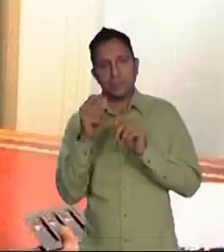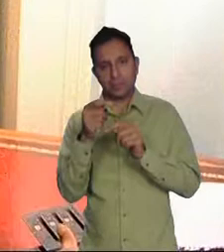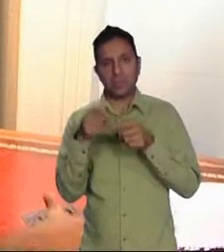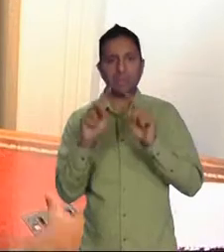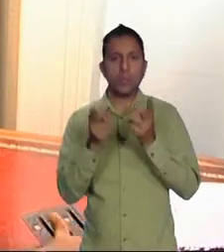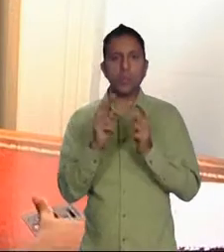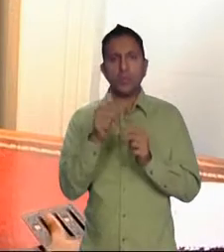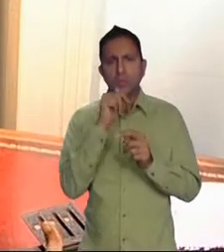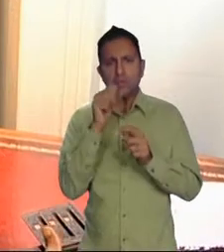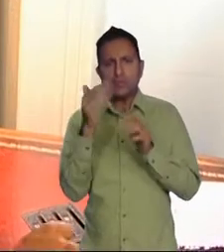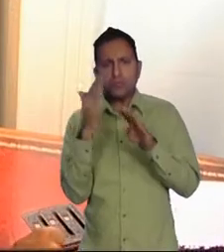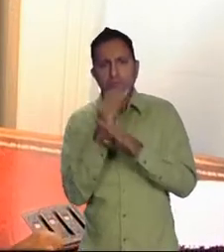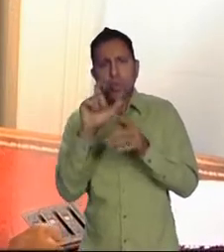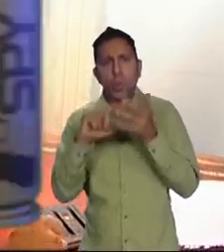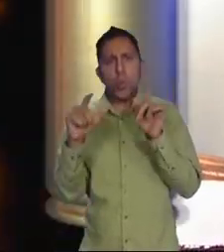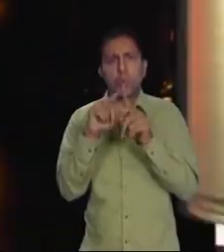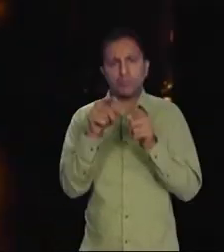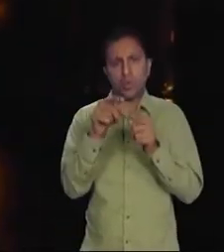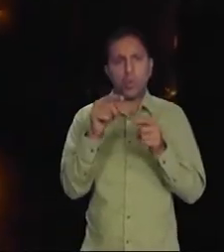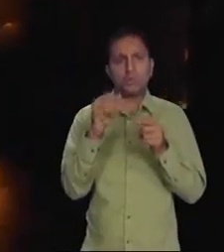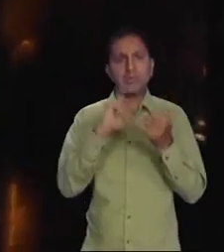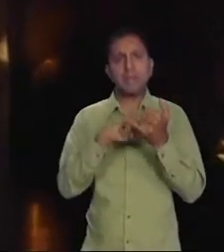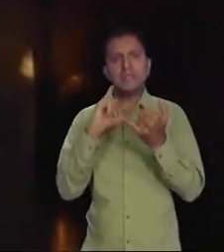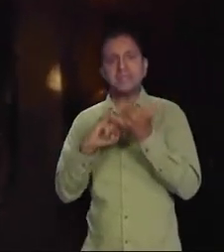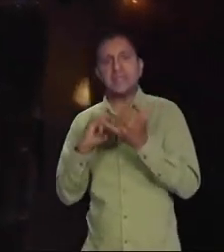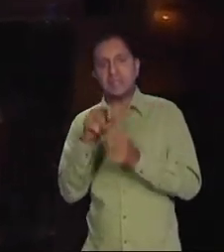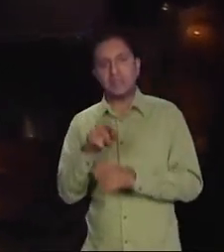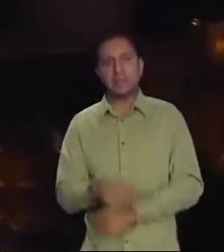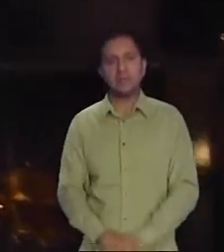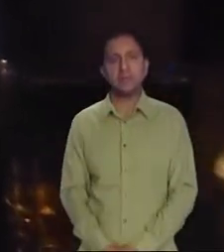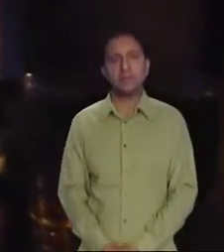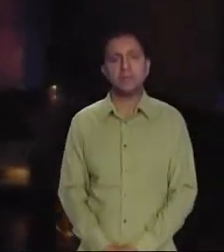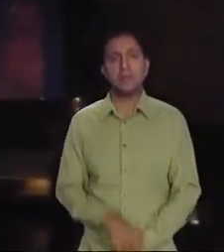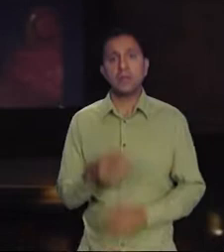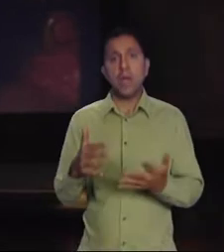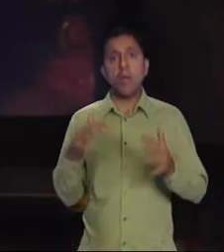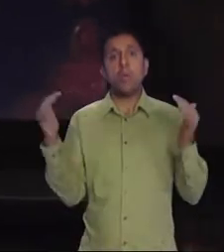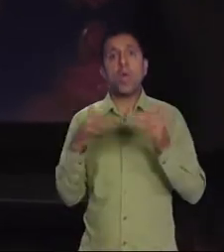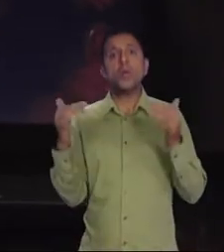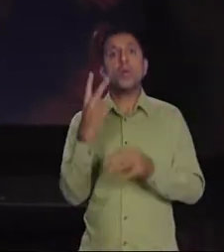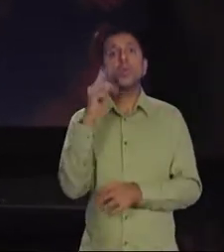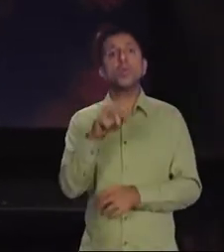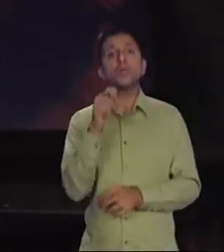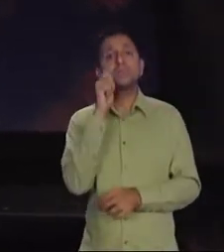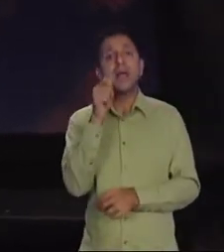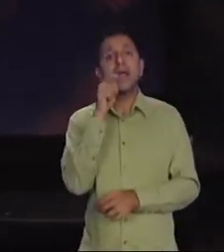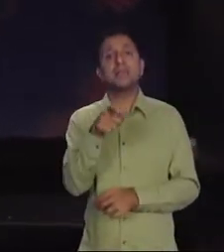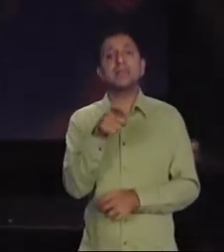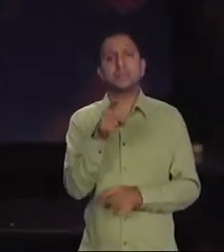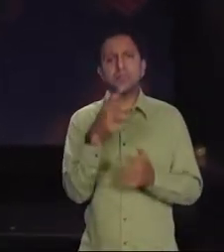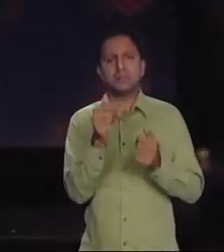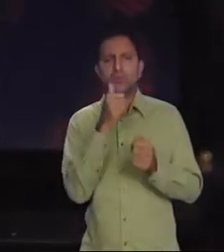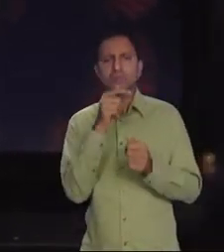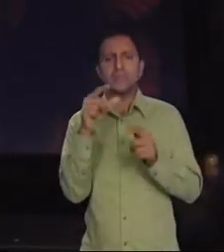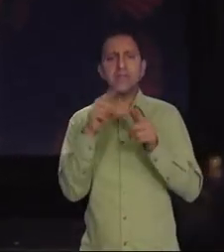with expert Simon Singh. Now, World War II spying, as we reconstruct from declassified files the work of